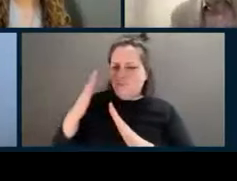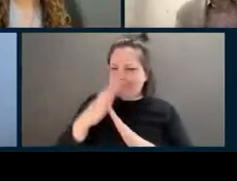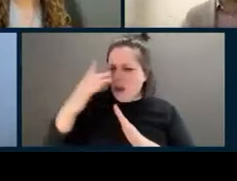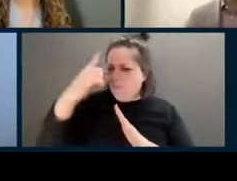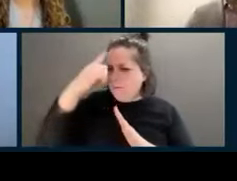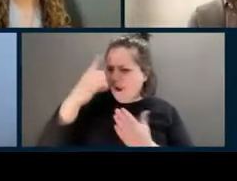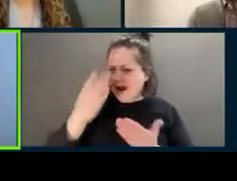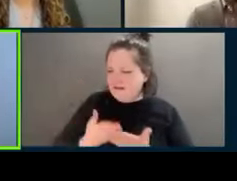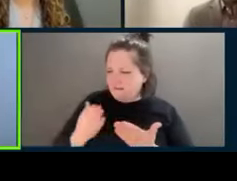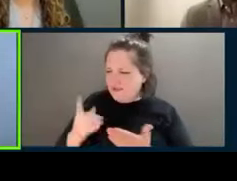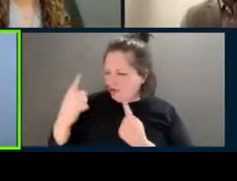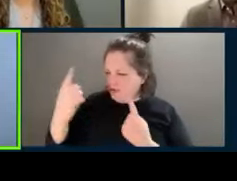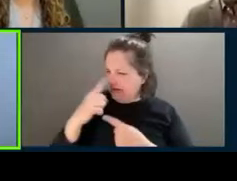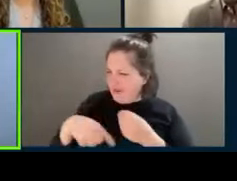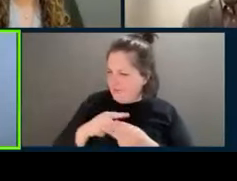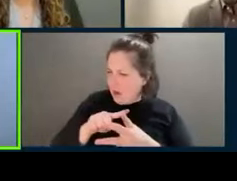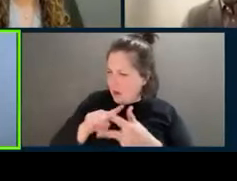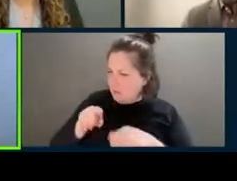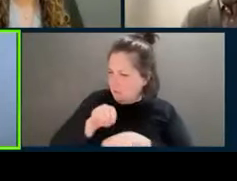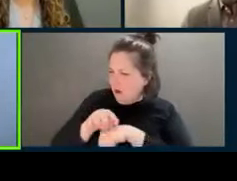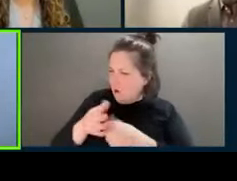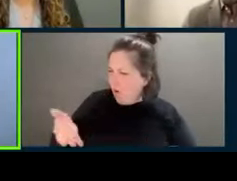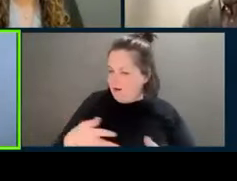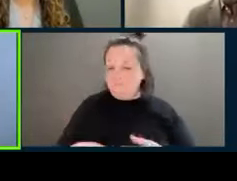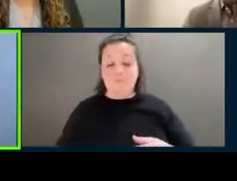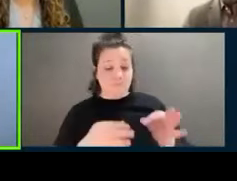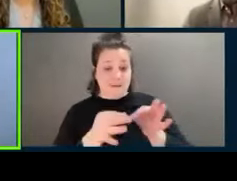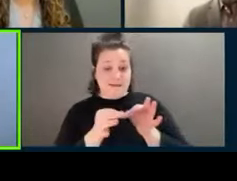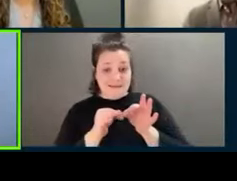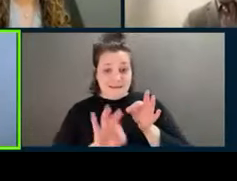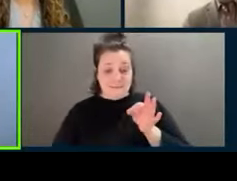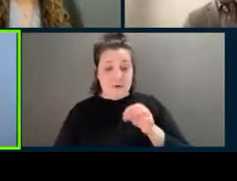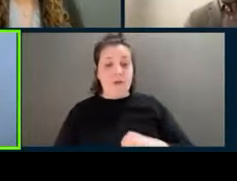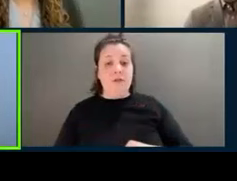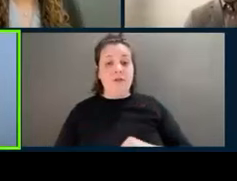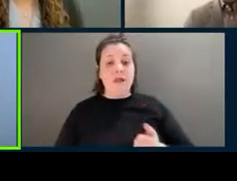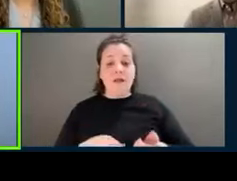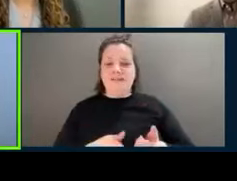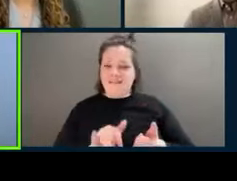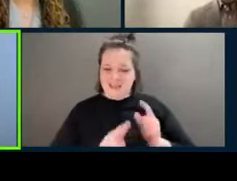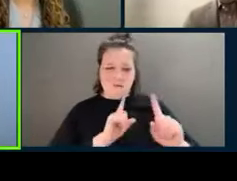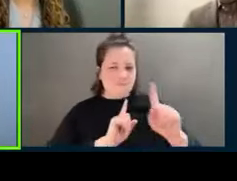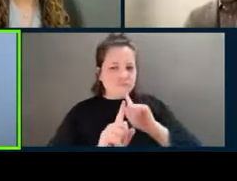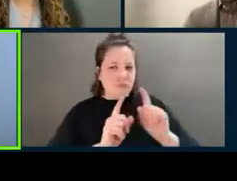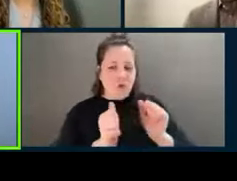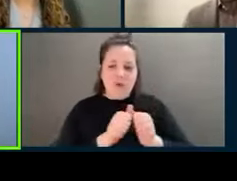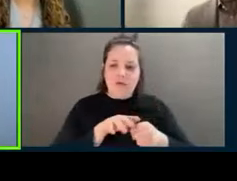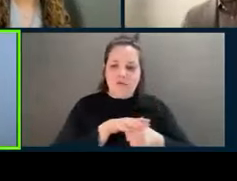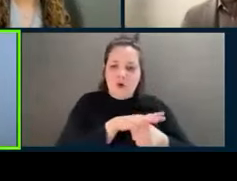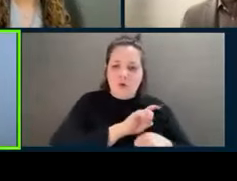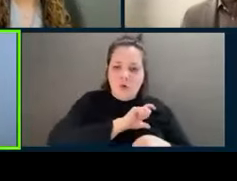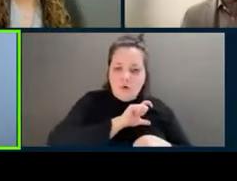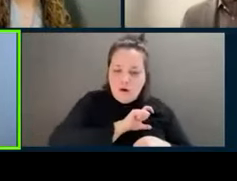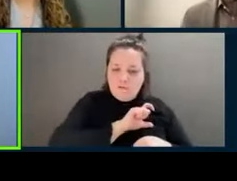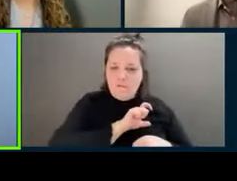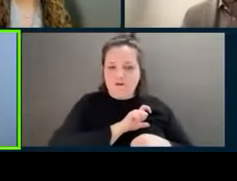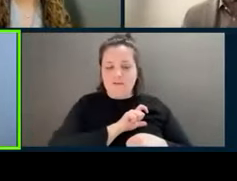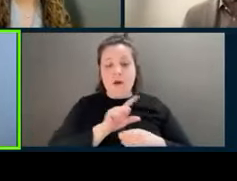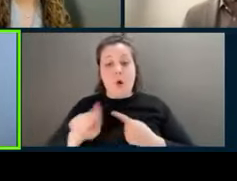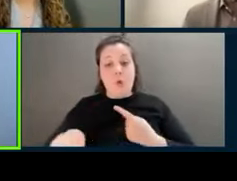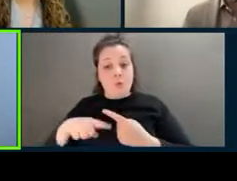about? Very simply, and that is that conversation with your local law enforcement. When an event like this